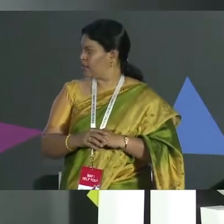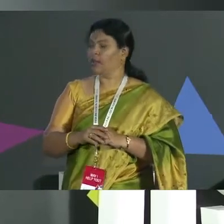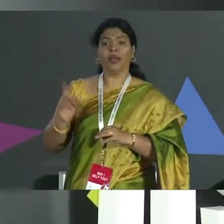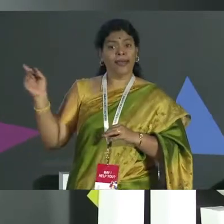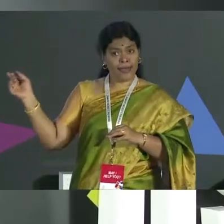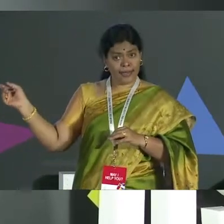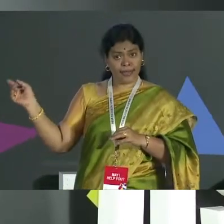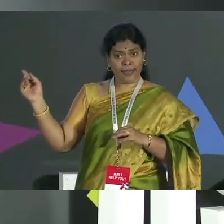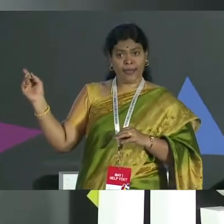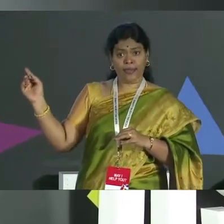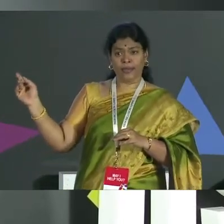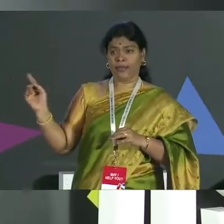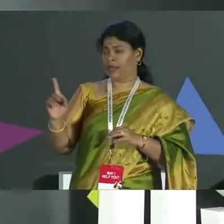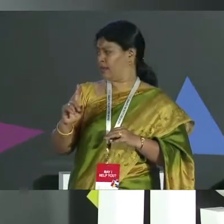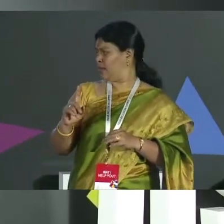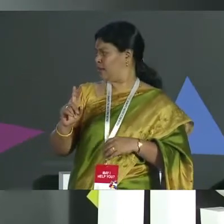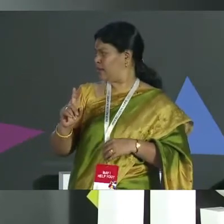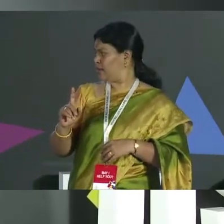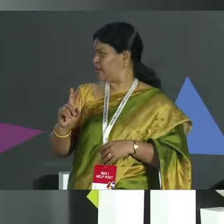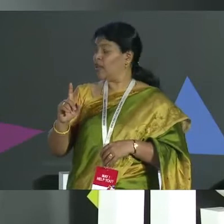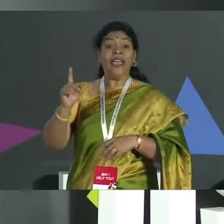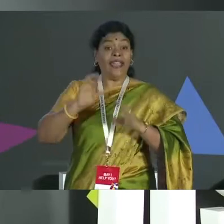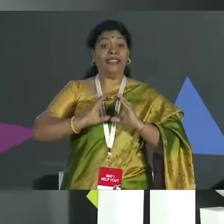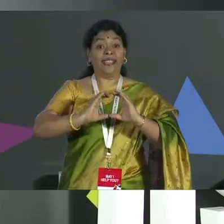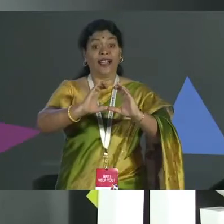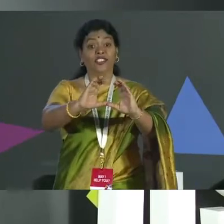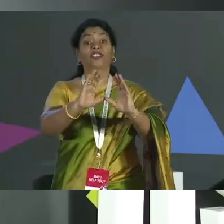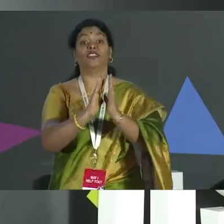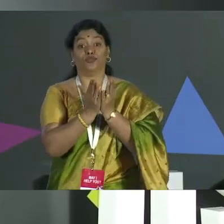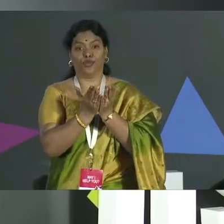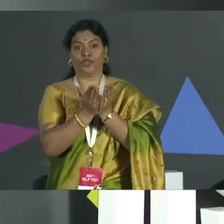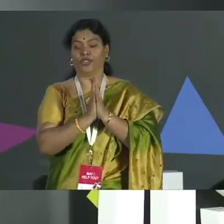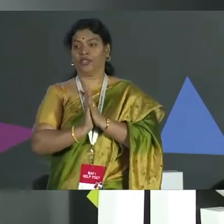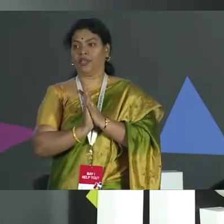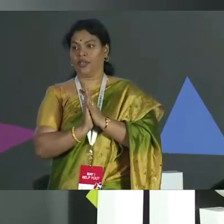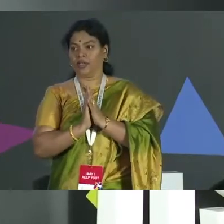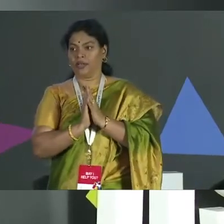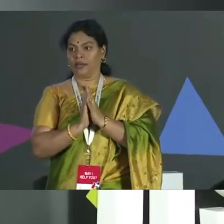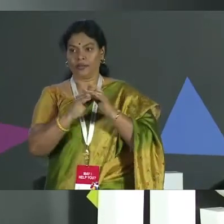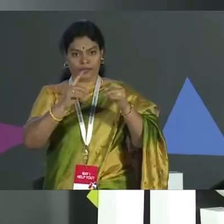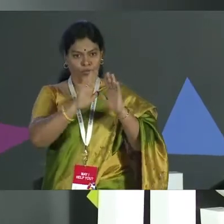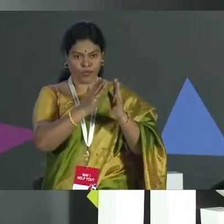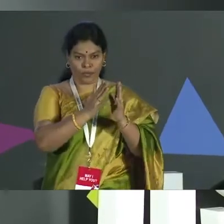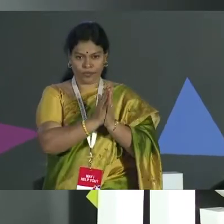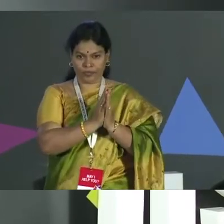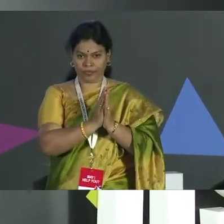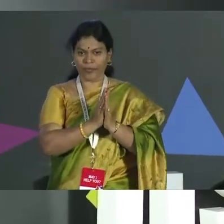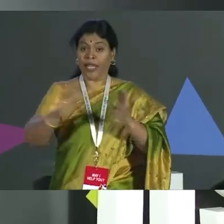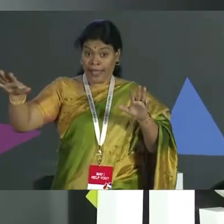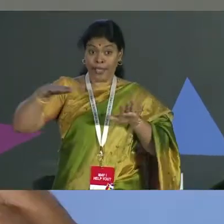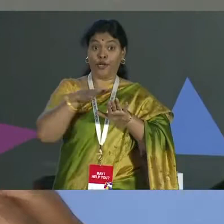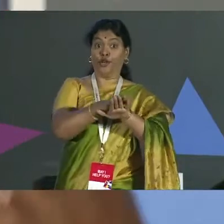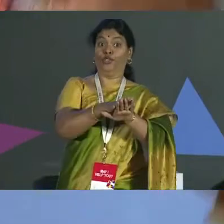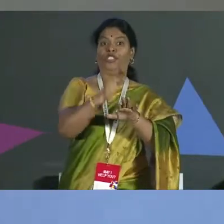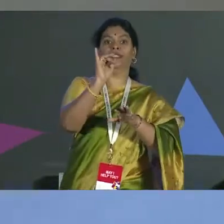It's probably 5 books, actually. That's why I've called it series. Series, yeah. That's why, I know. So yeah. It's 5 books. Yeah. On behalf of the India Inclusion Summit,